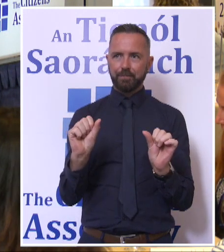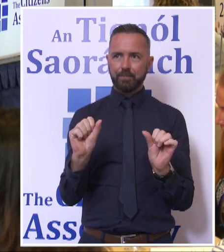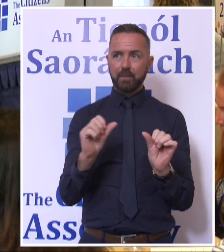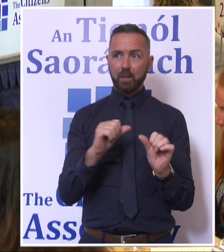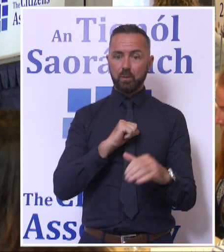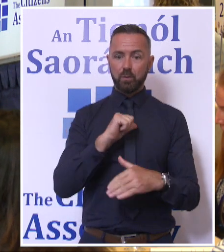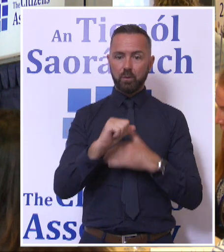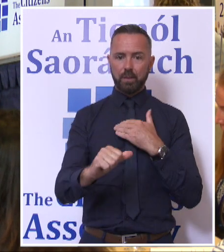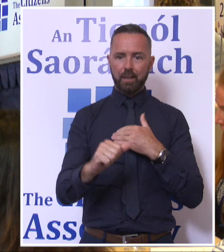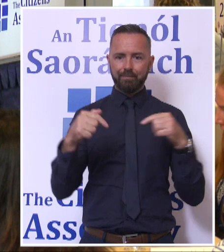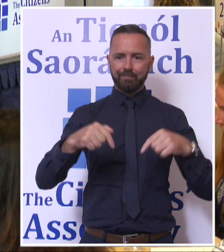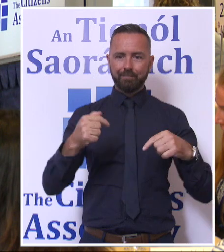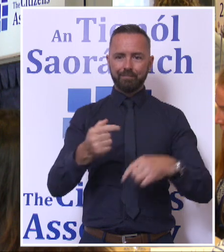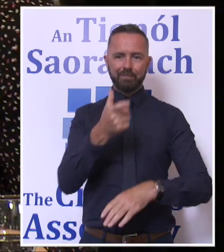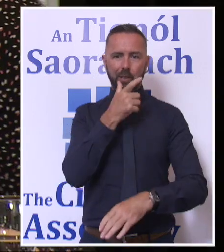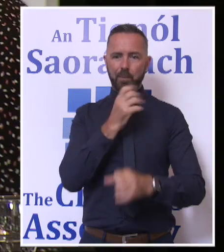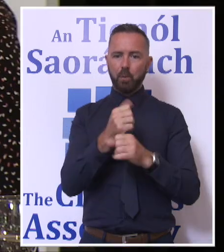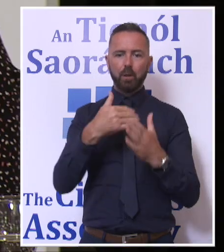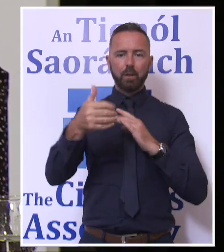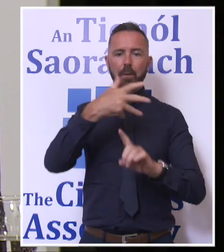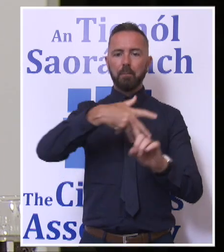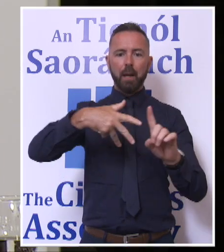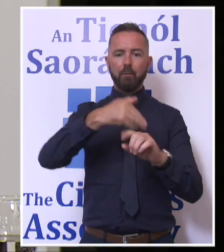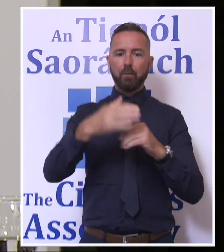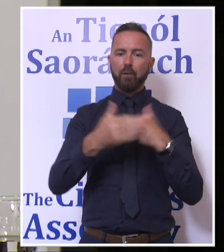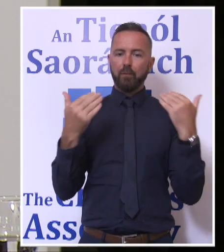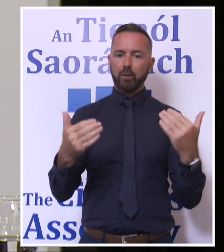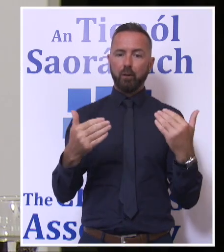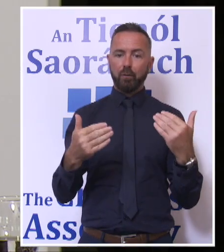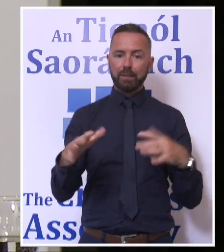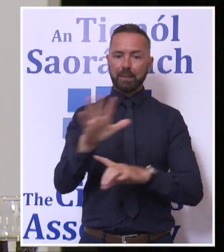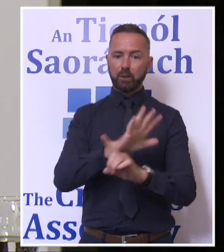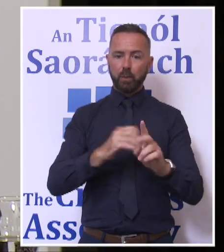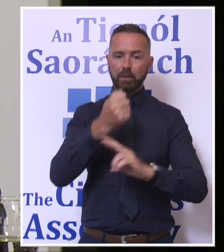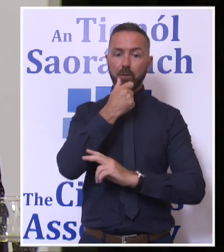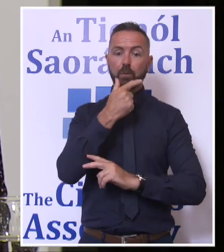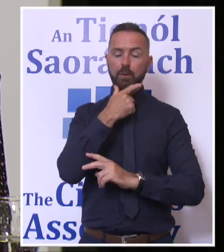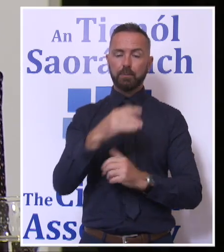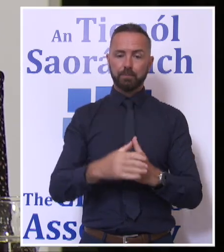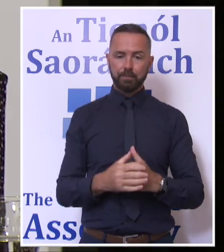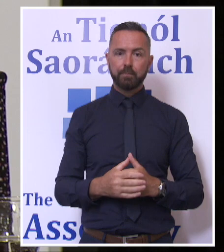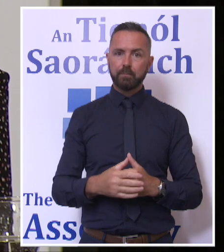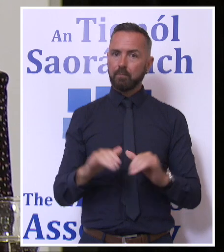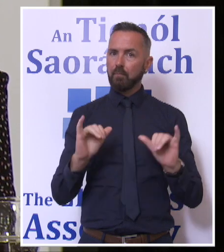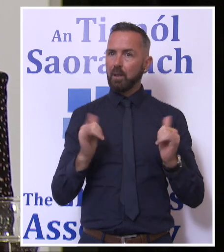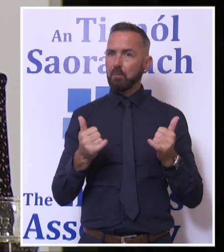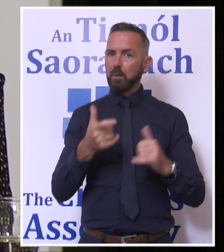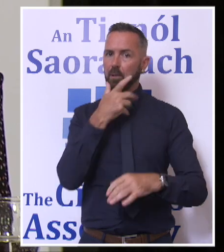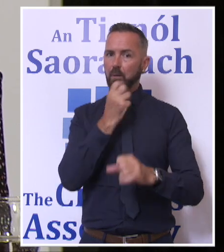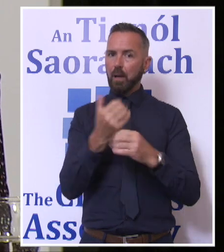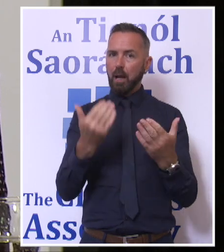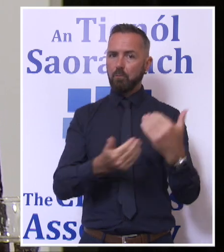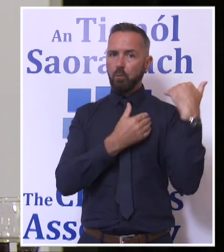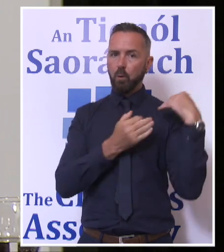Today I'm just here to give you, I suppose, a background of the current status quo in Dublin and maybe how the role of